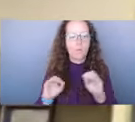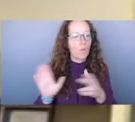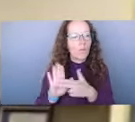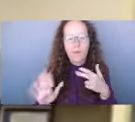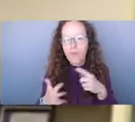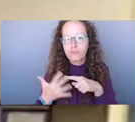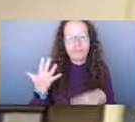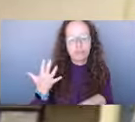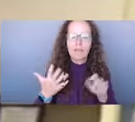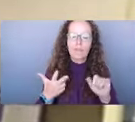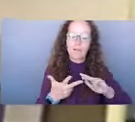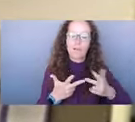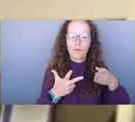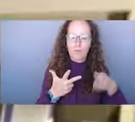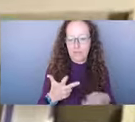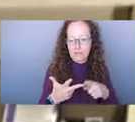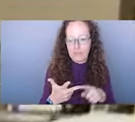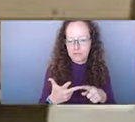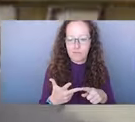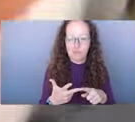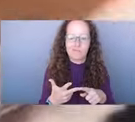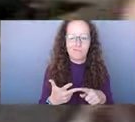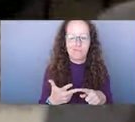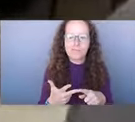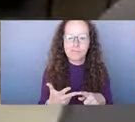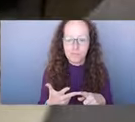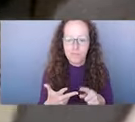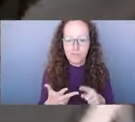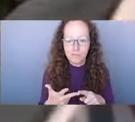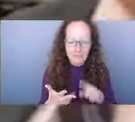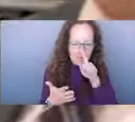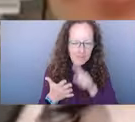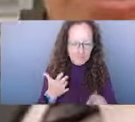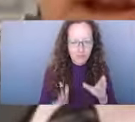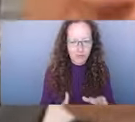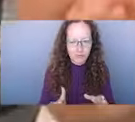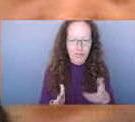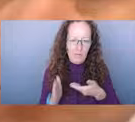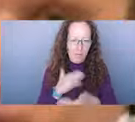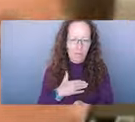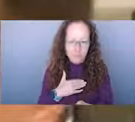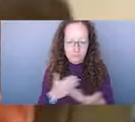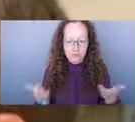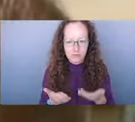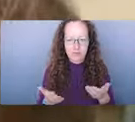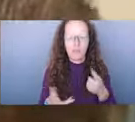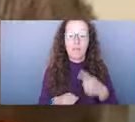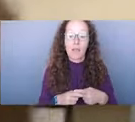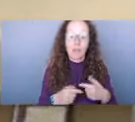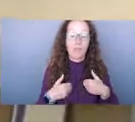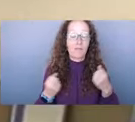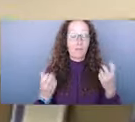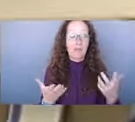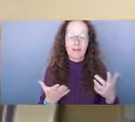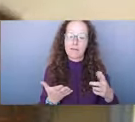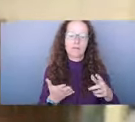that inspector. The other item is lots of robust audit logs within the system. So we're